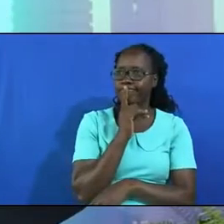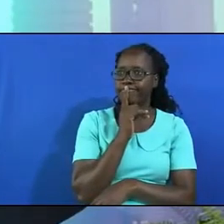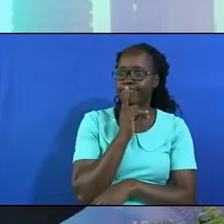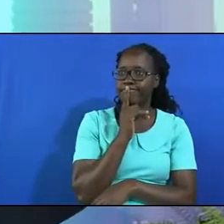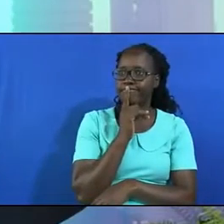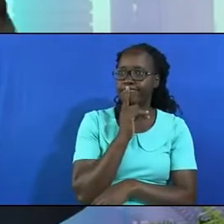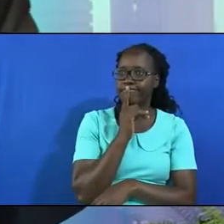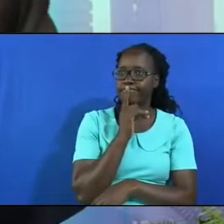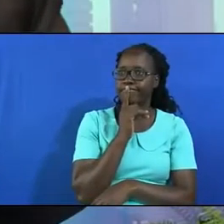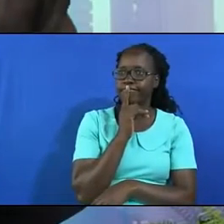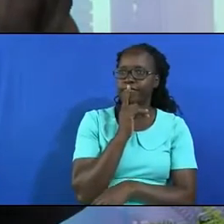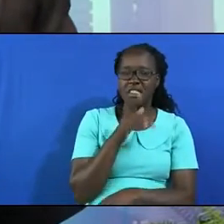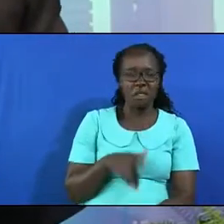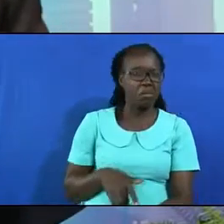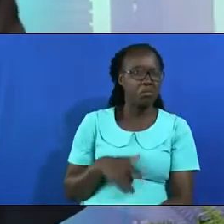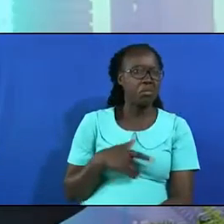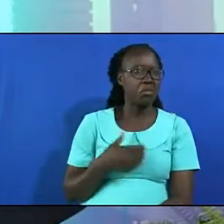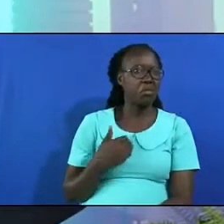with some mood.